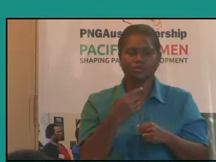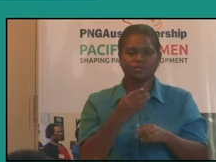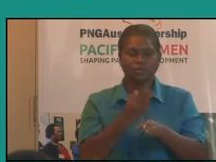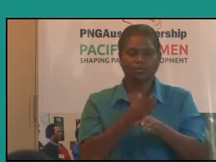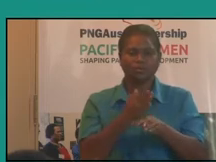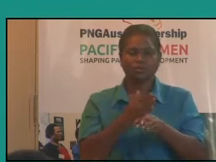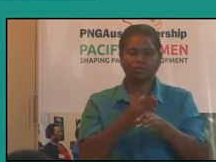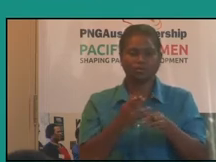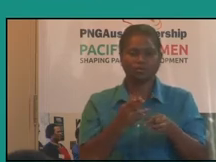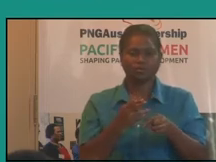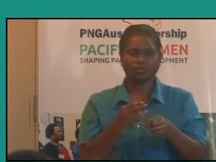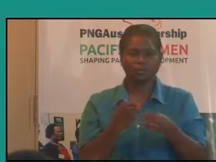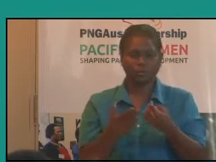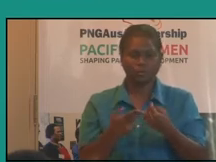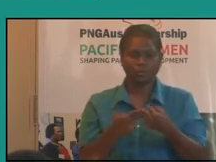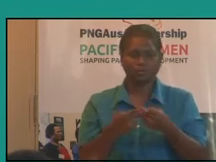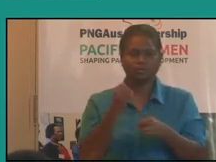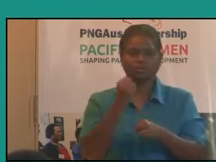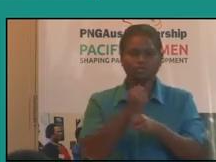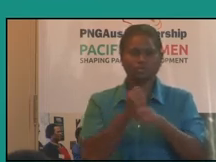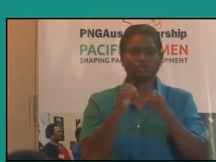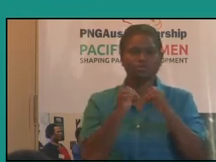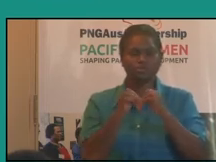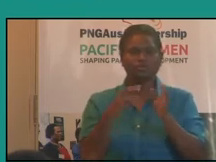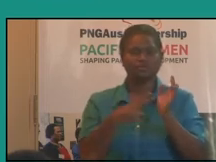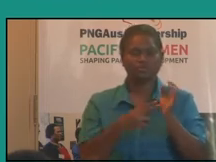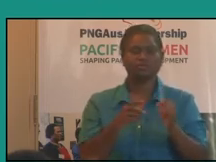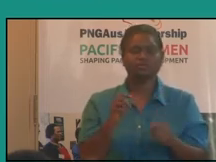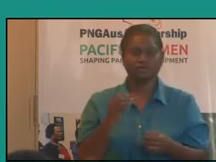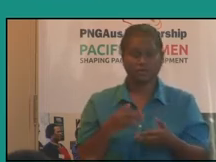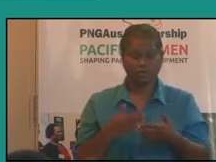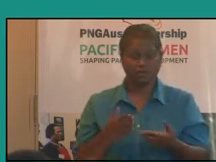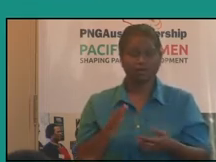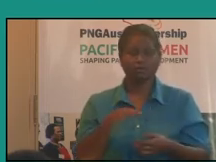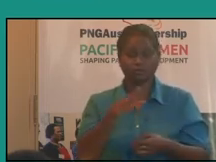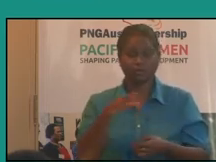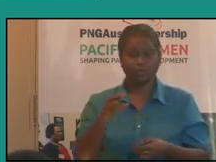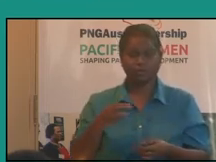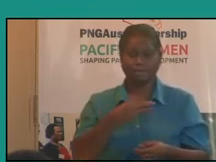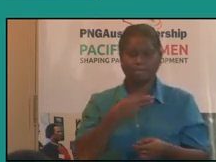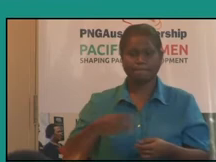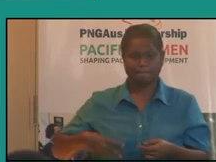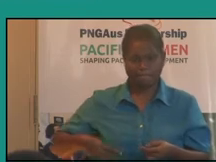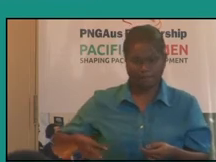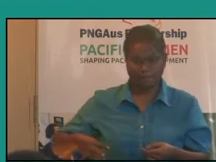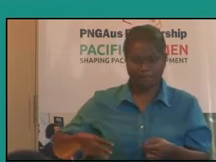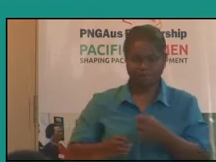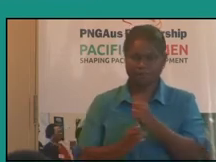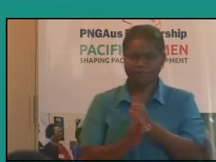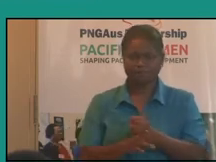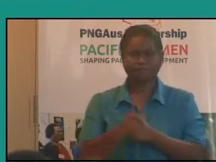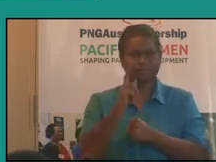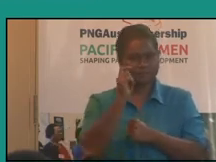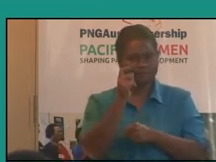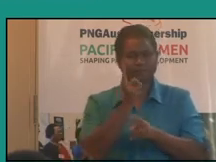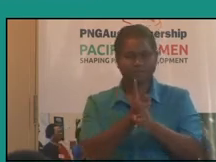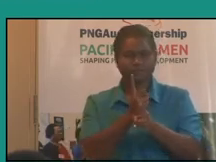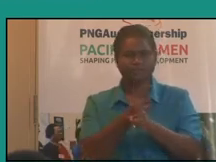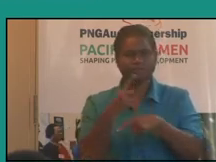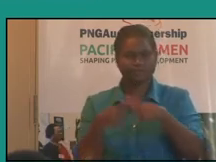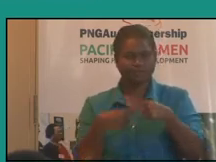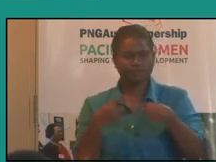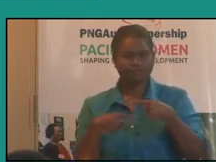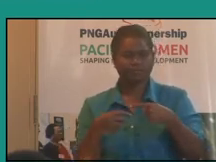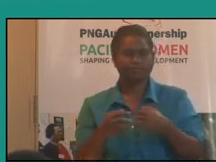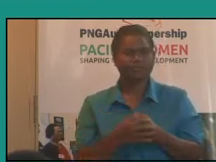about this. And I think they are now pushing for this as well. In fact, I did a presentation to the committee, and Dr. Kua also did the